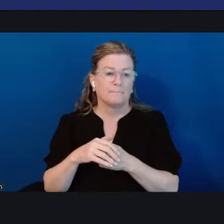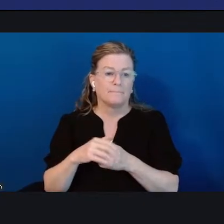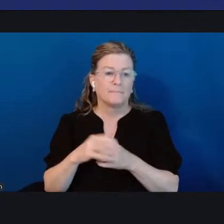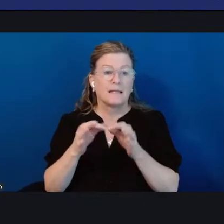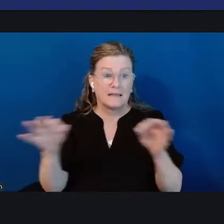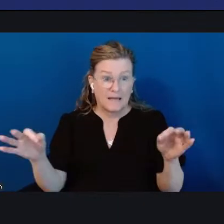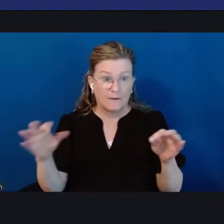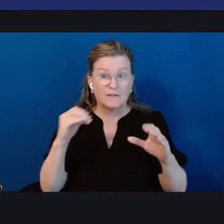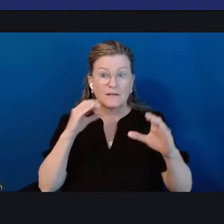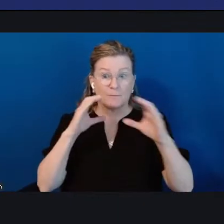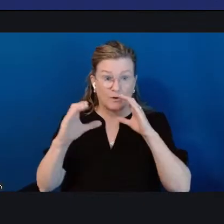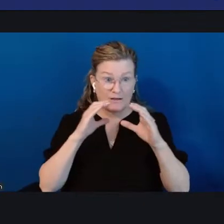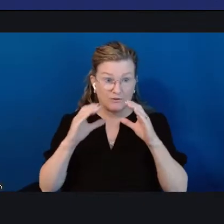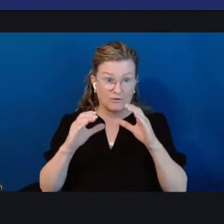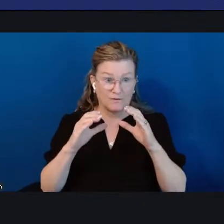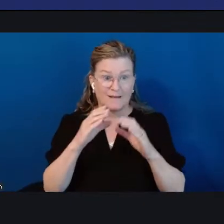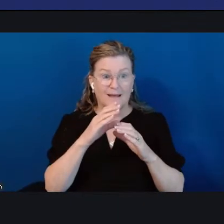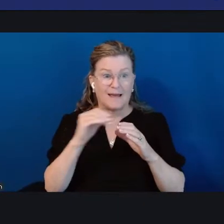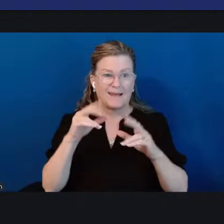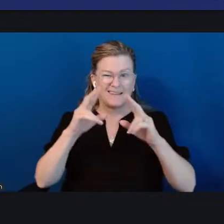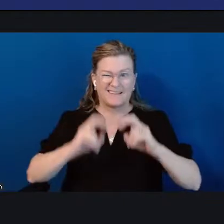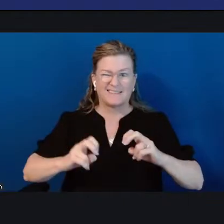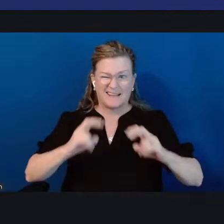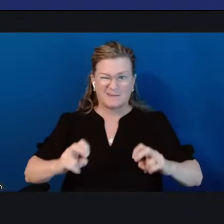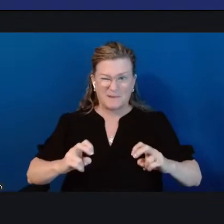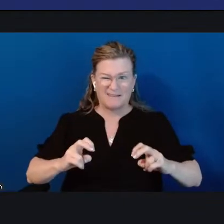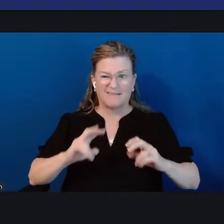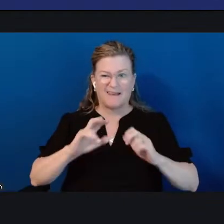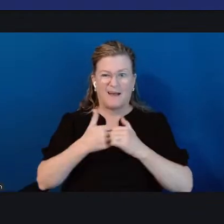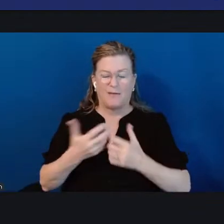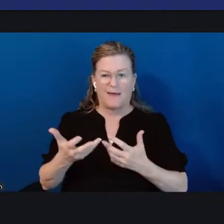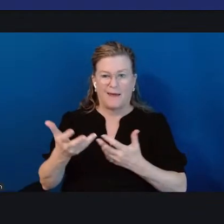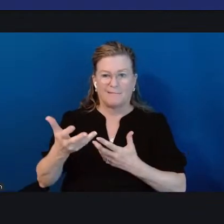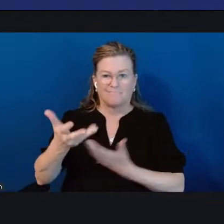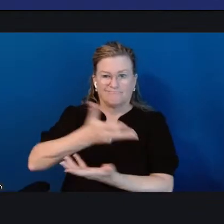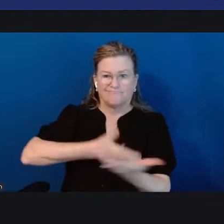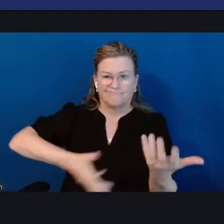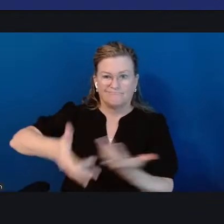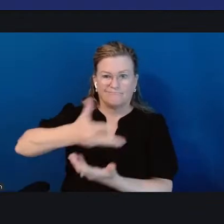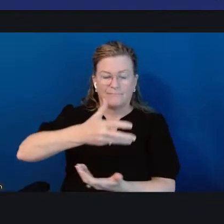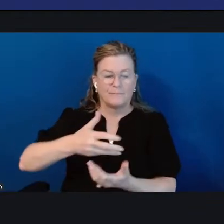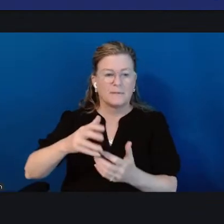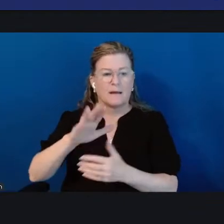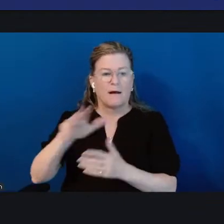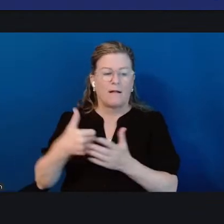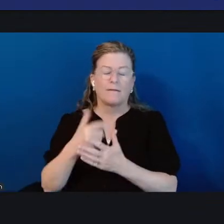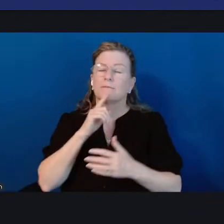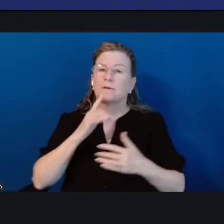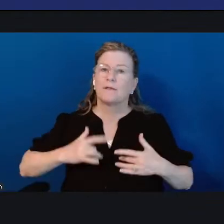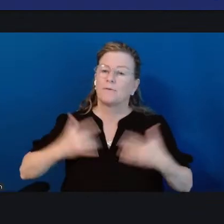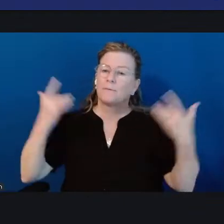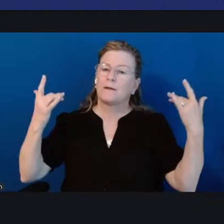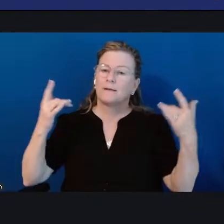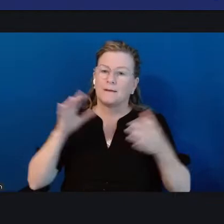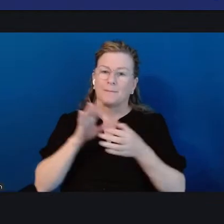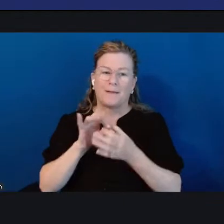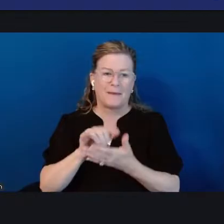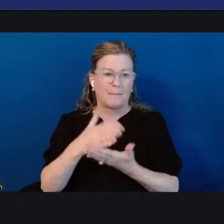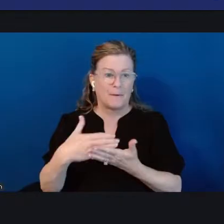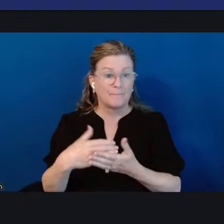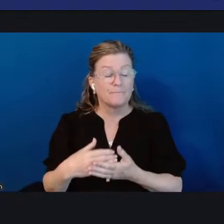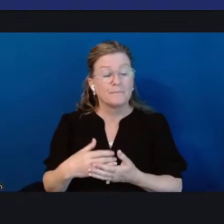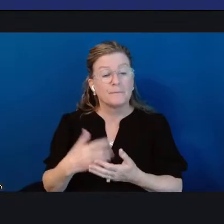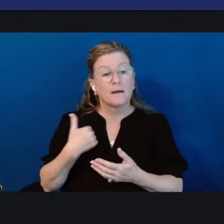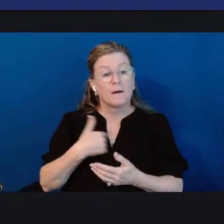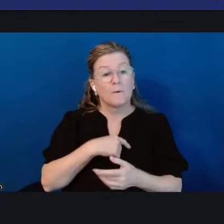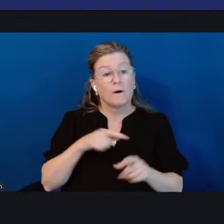language and communication and assessment and how that interplays. So all of that, we're super excited about that piece. And we're